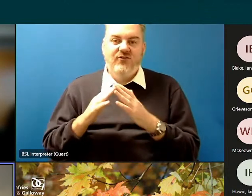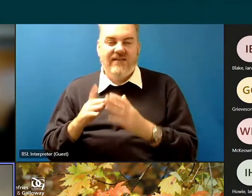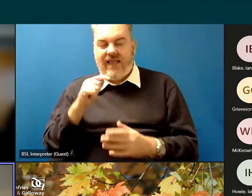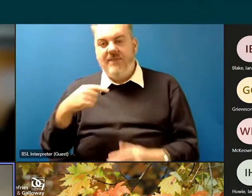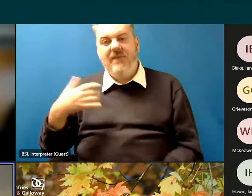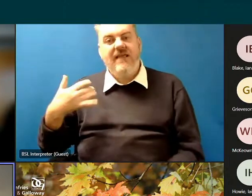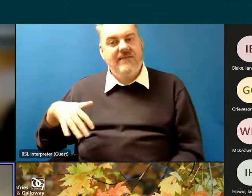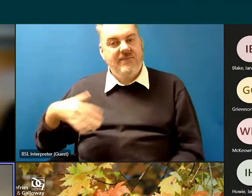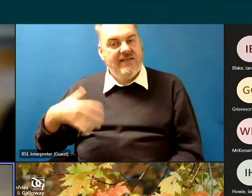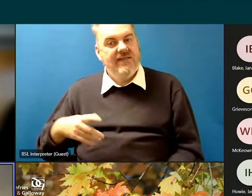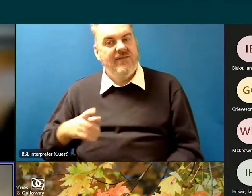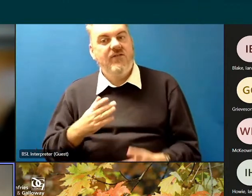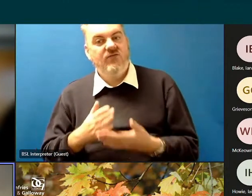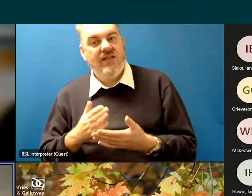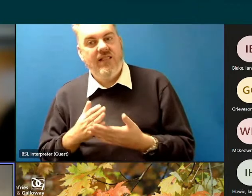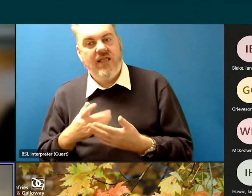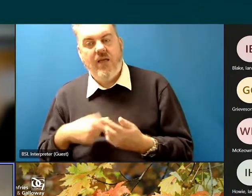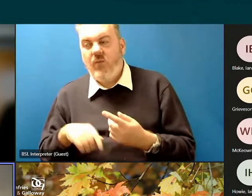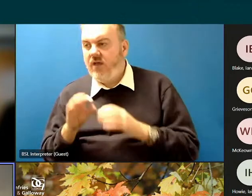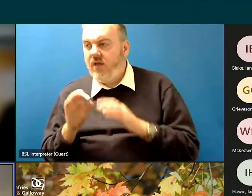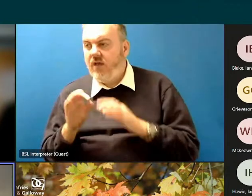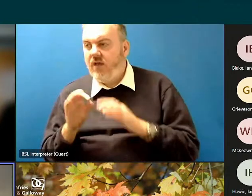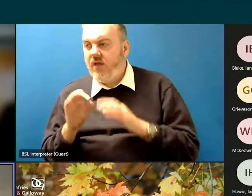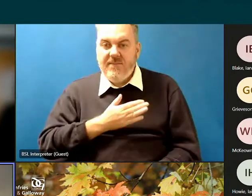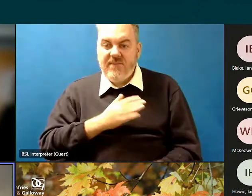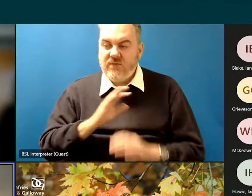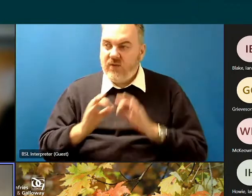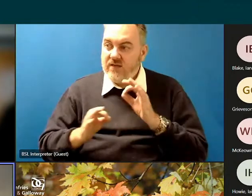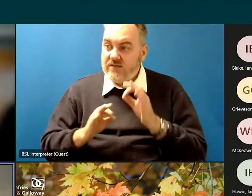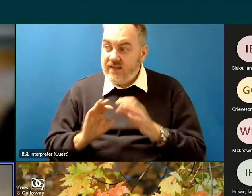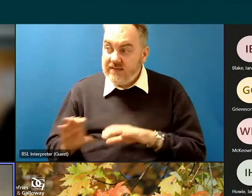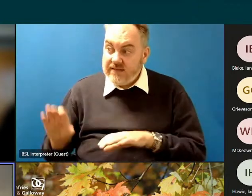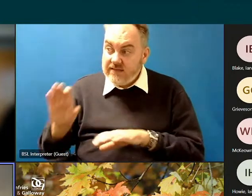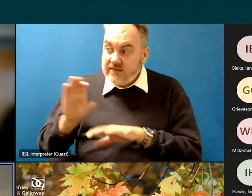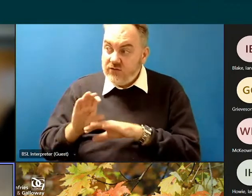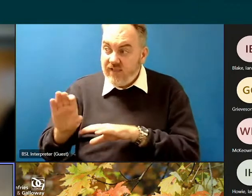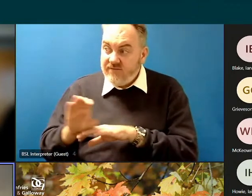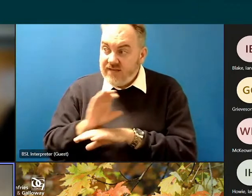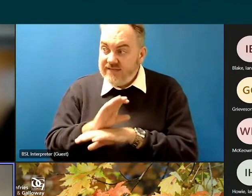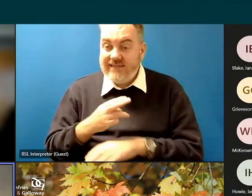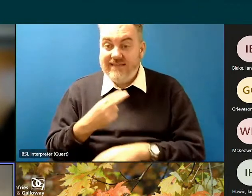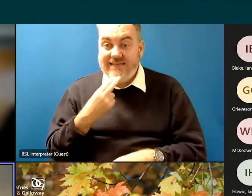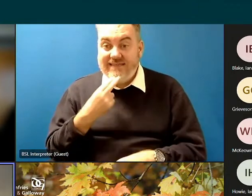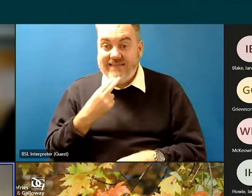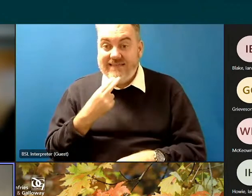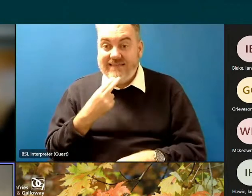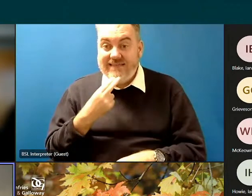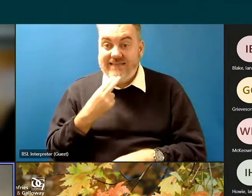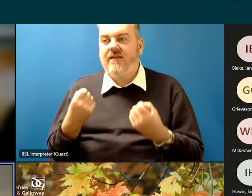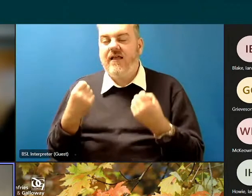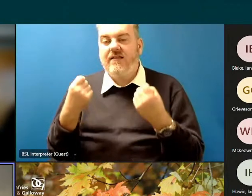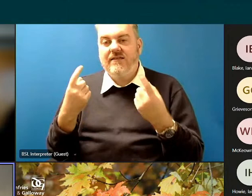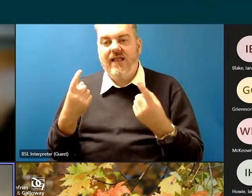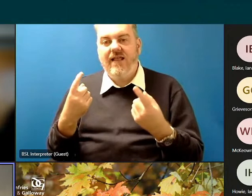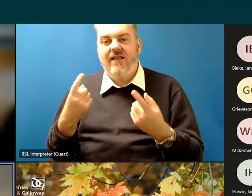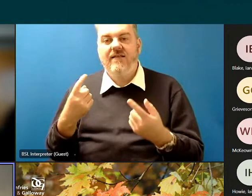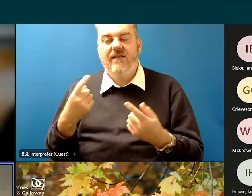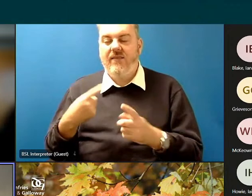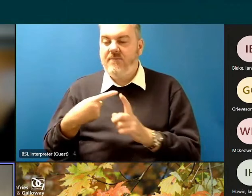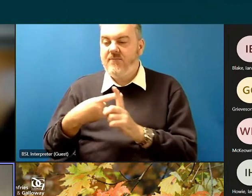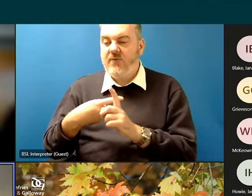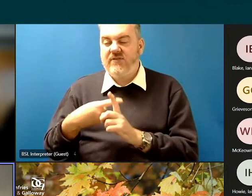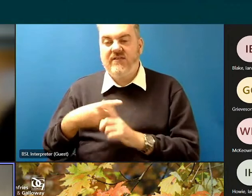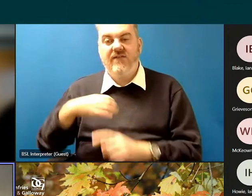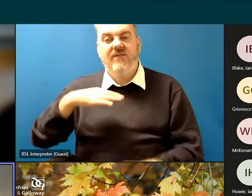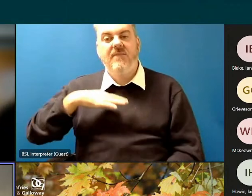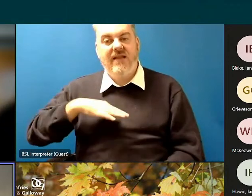always encourage and come back to members where there is additional funding required, recognising all the benefits for the